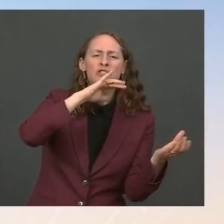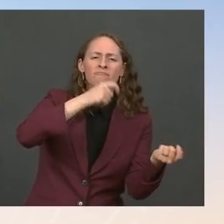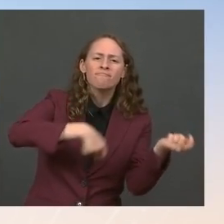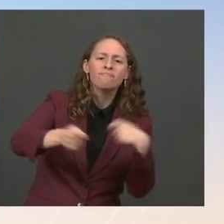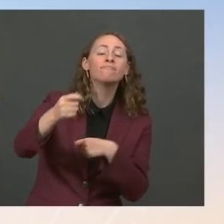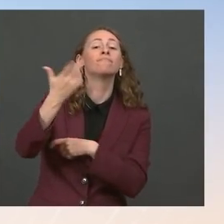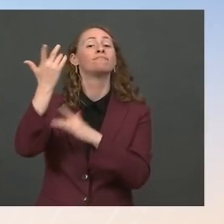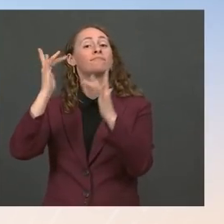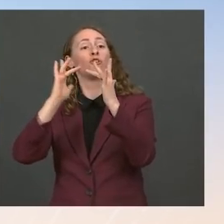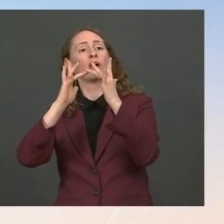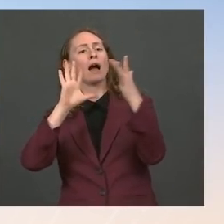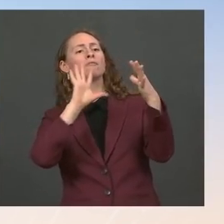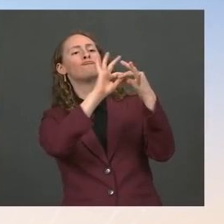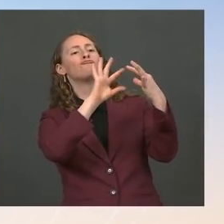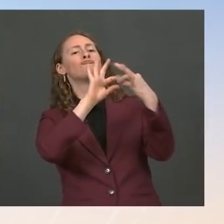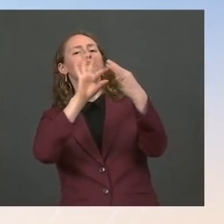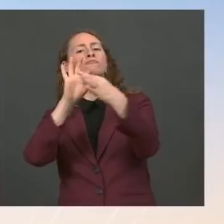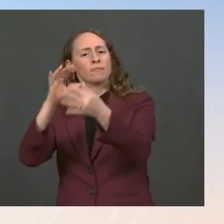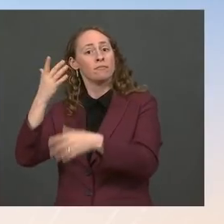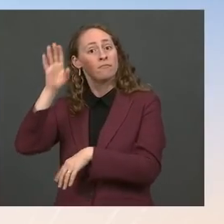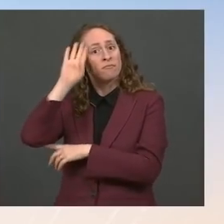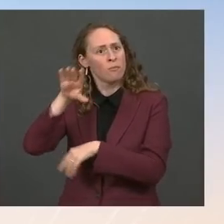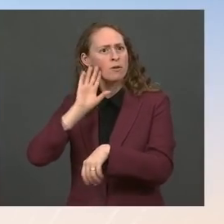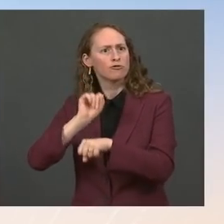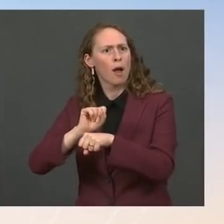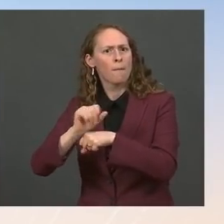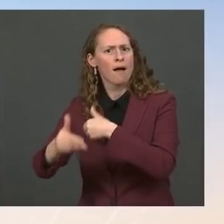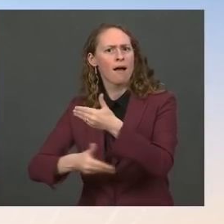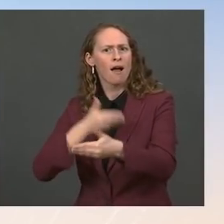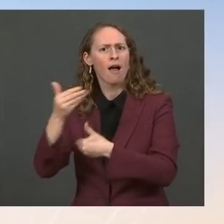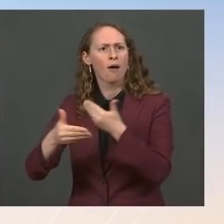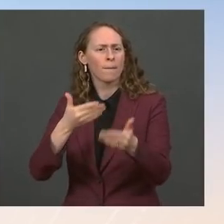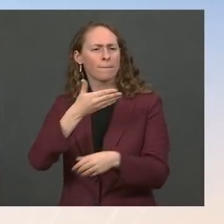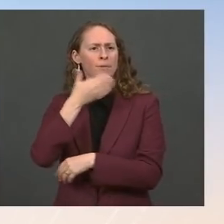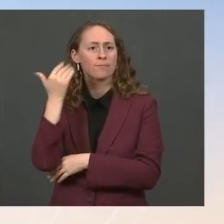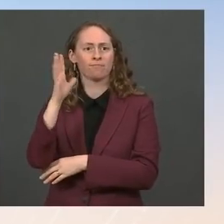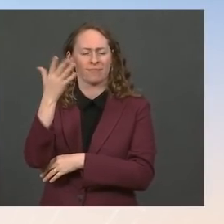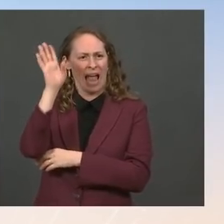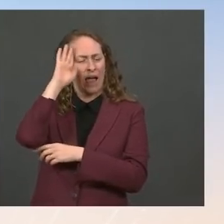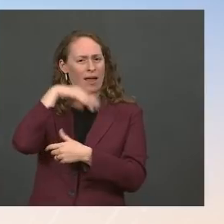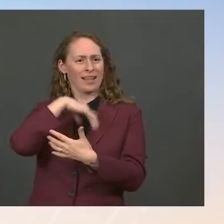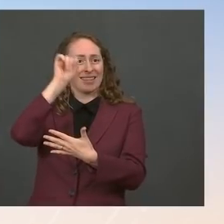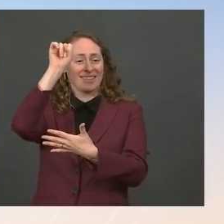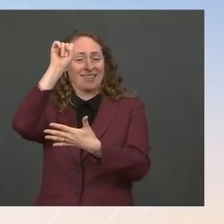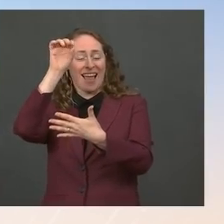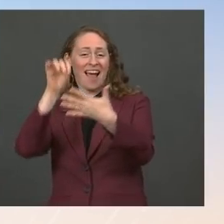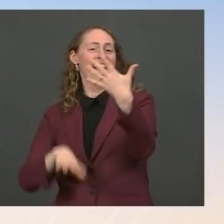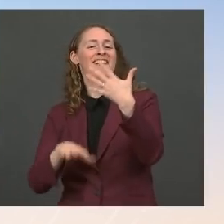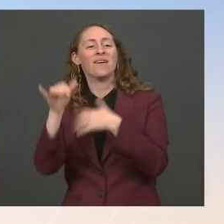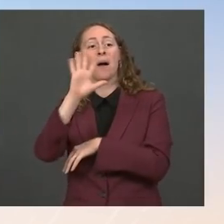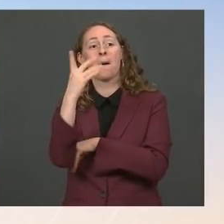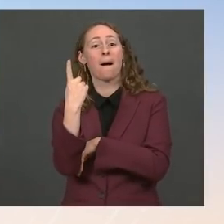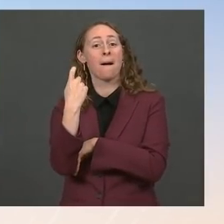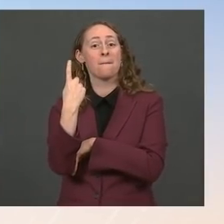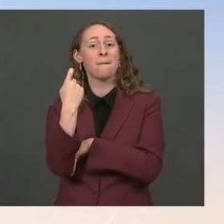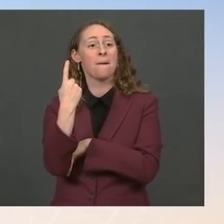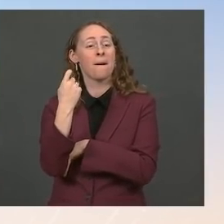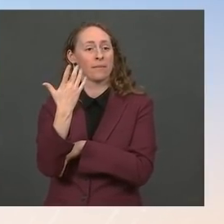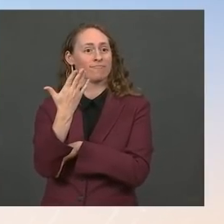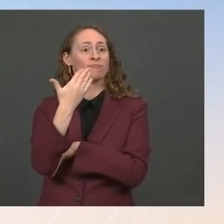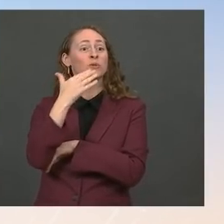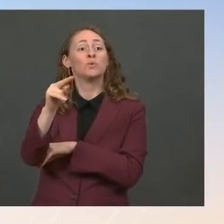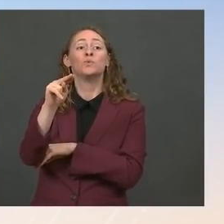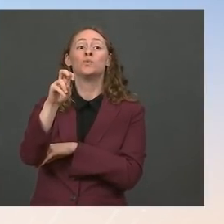jobs. One other item, last one, lots of things going on today. Some good news on the supply chain front.